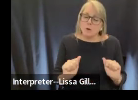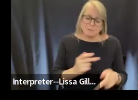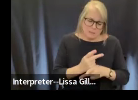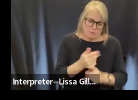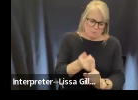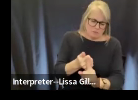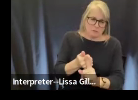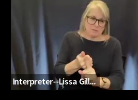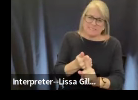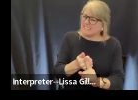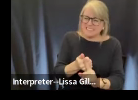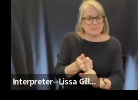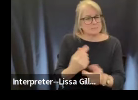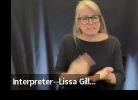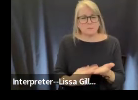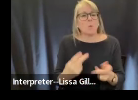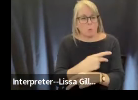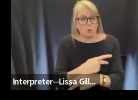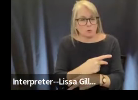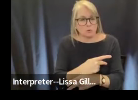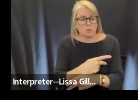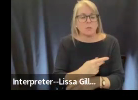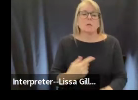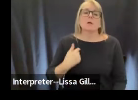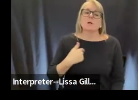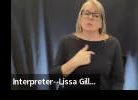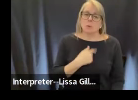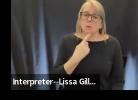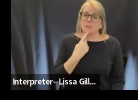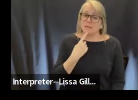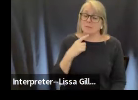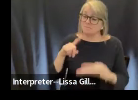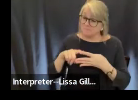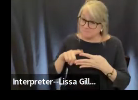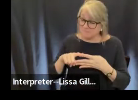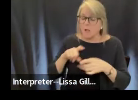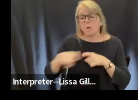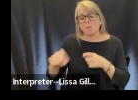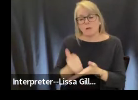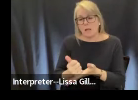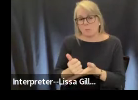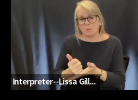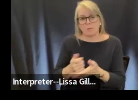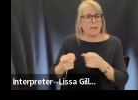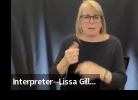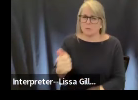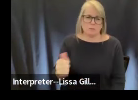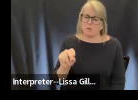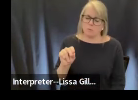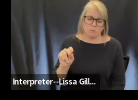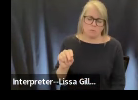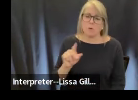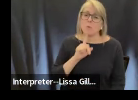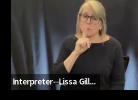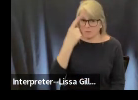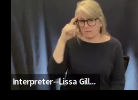can sometimes make it worse. So we advise call for help. Don't try to handle everything on your own. And this is really targeted to our